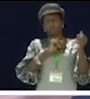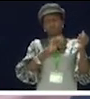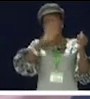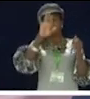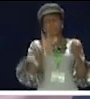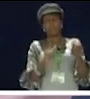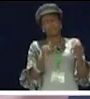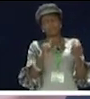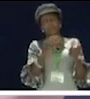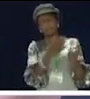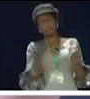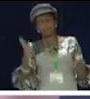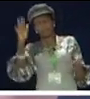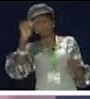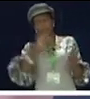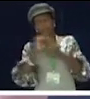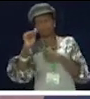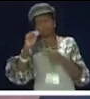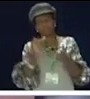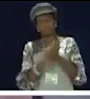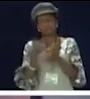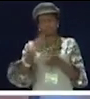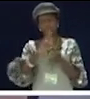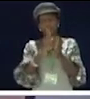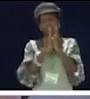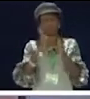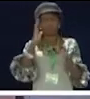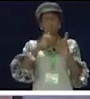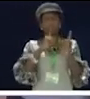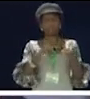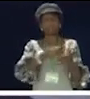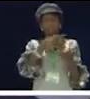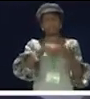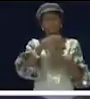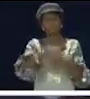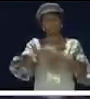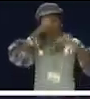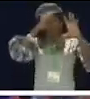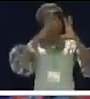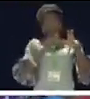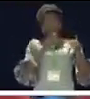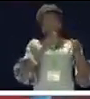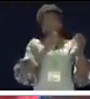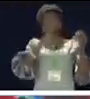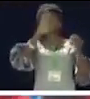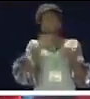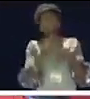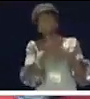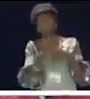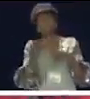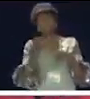so that their prayers will be answered tonight, Father, bypass the fellow.